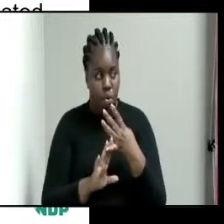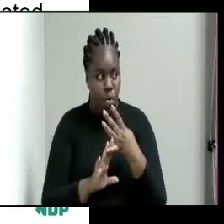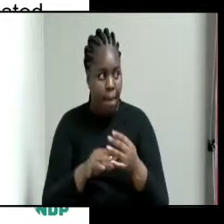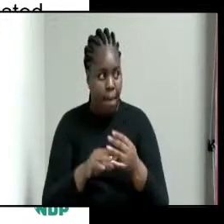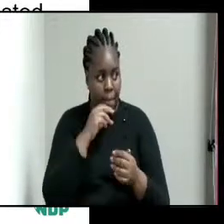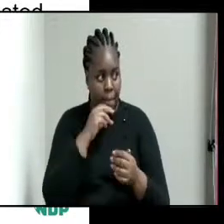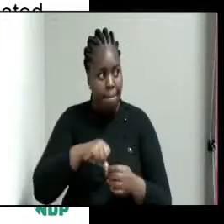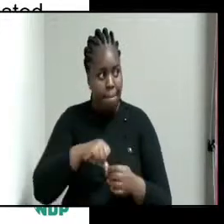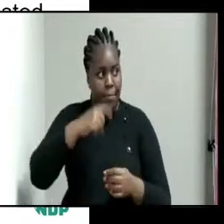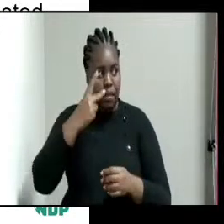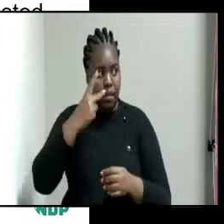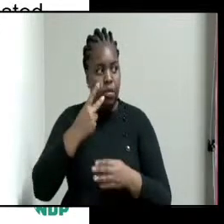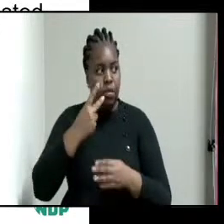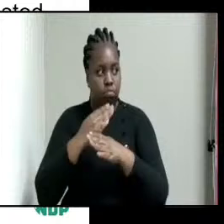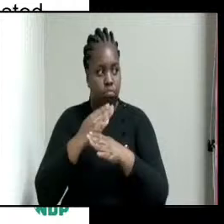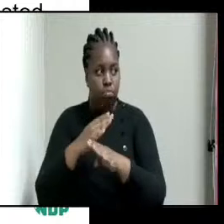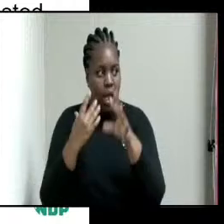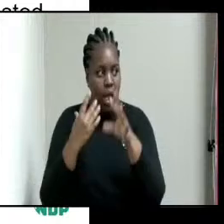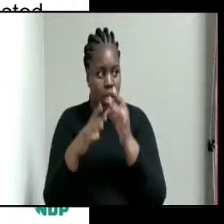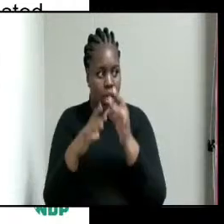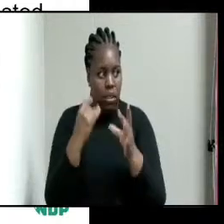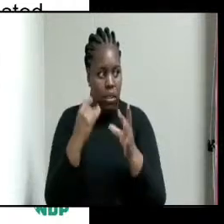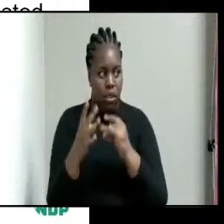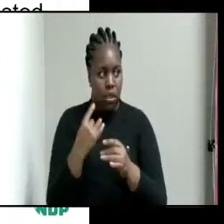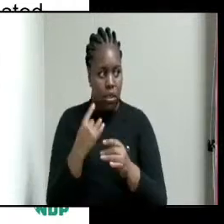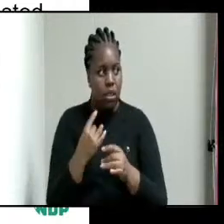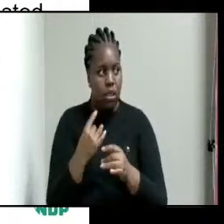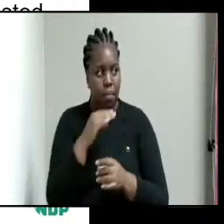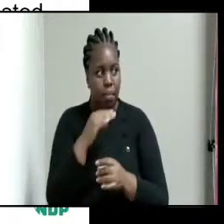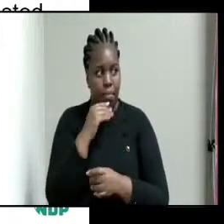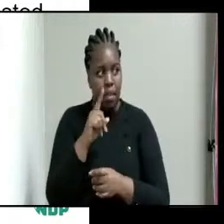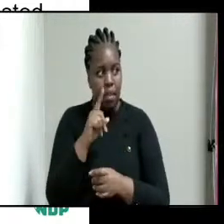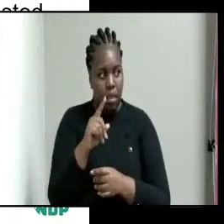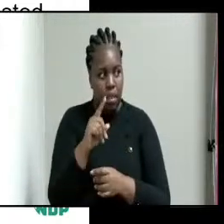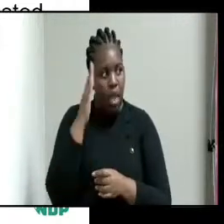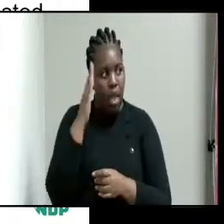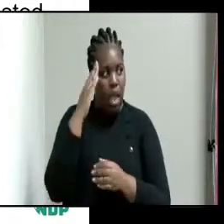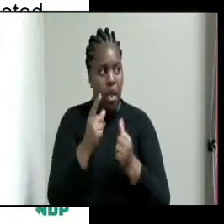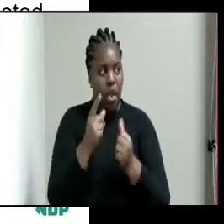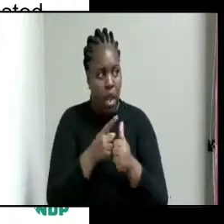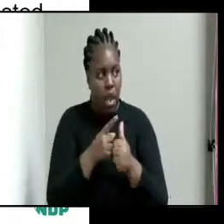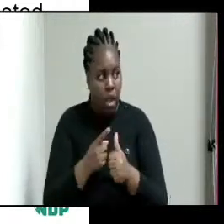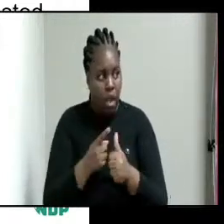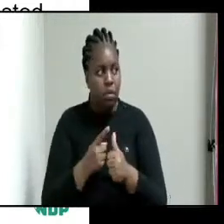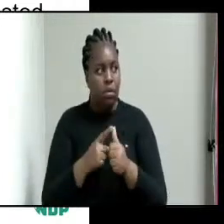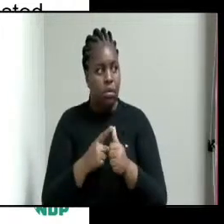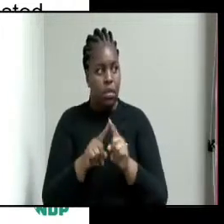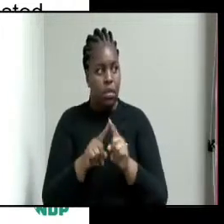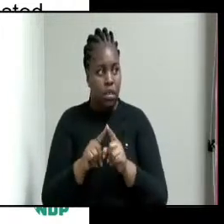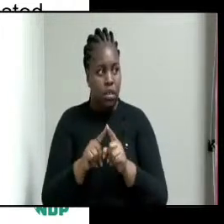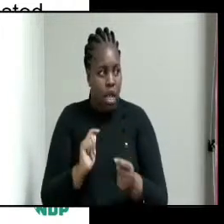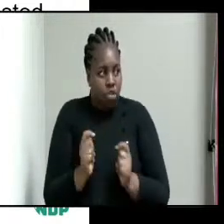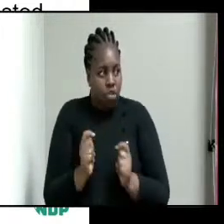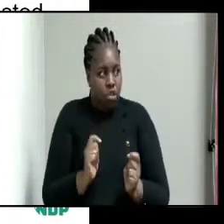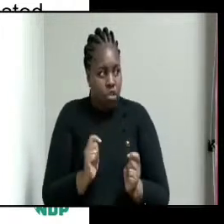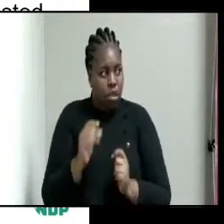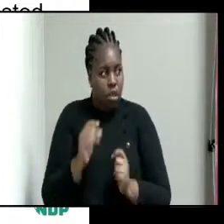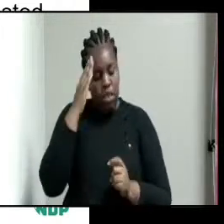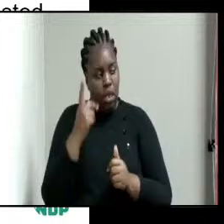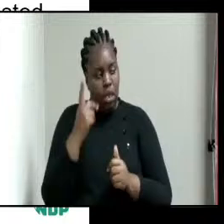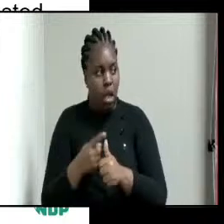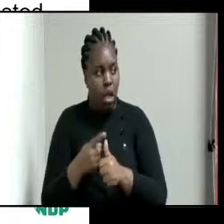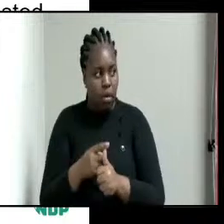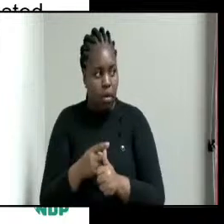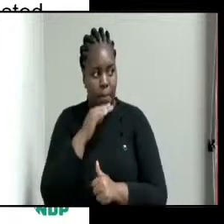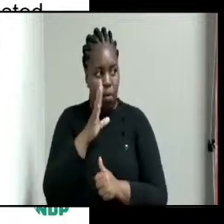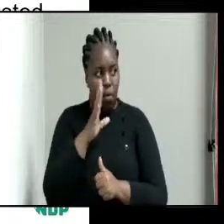call multiple deprivation analysis measures, which are the head count, intensity, and adjusted head count.